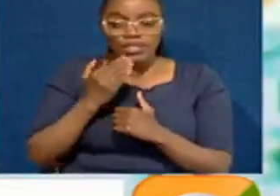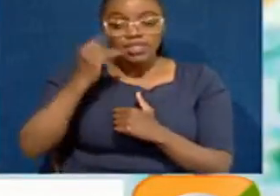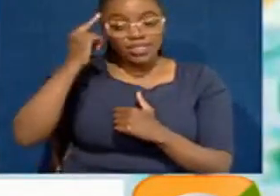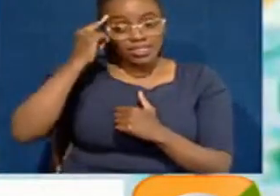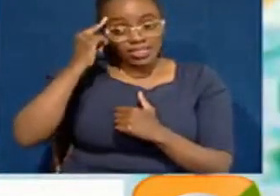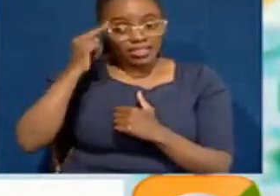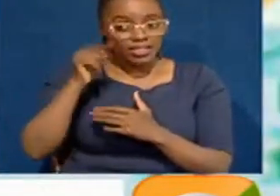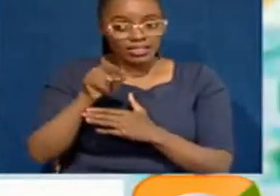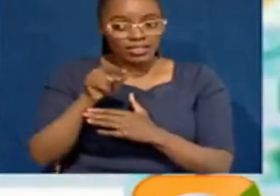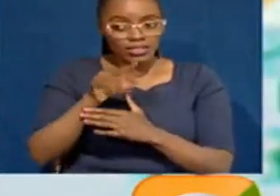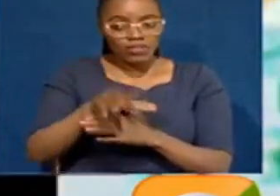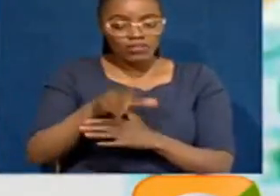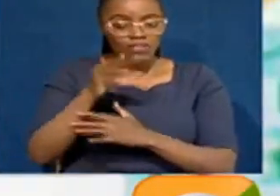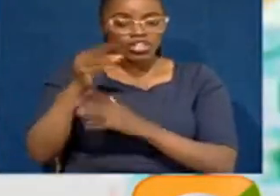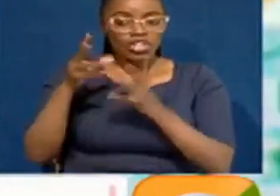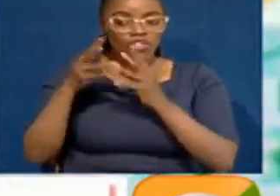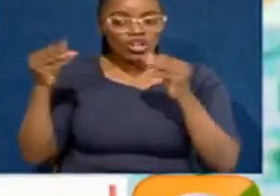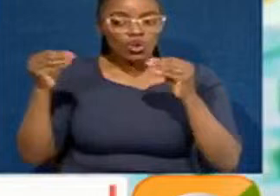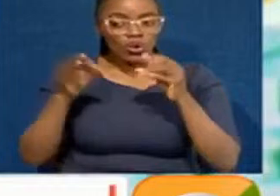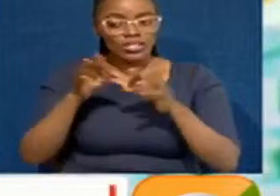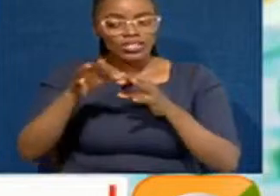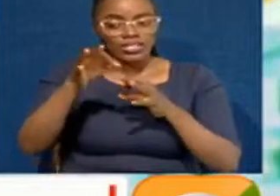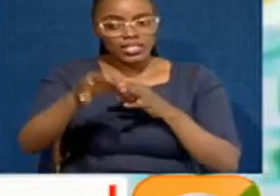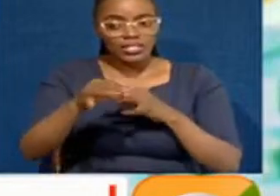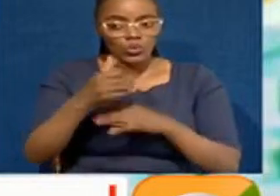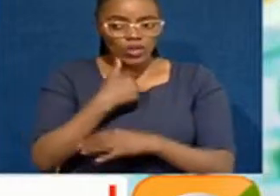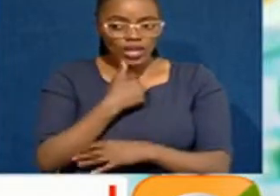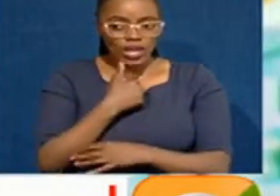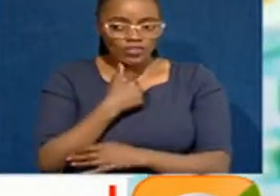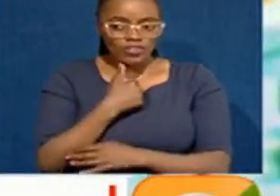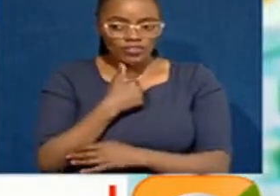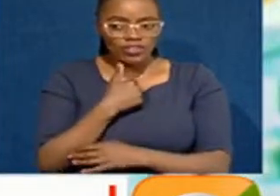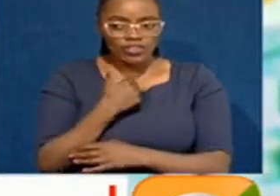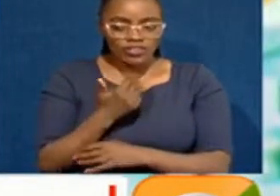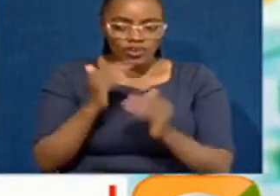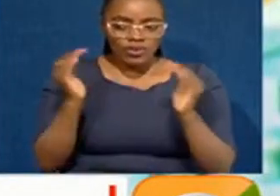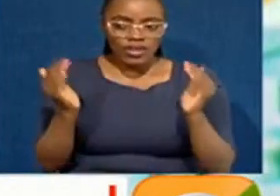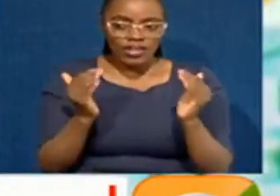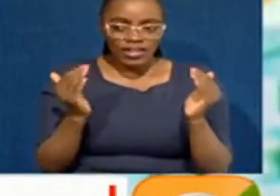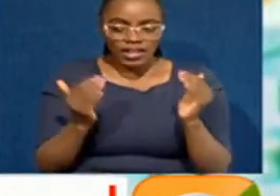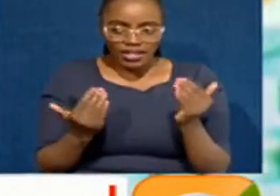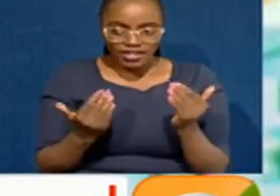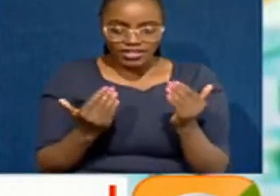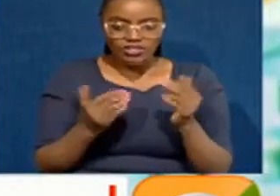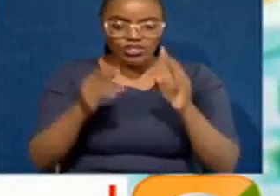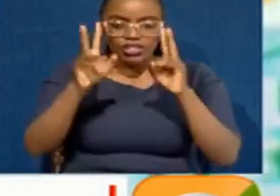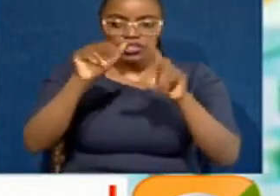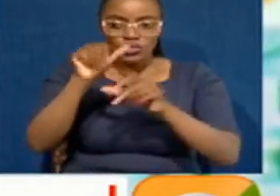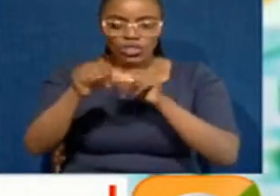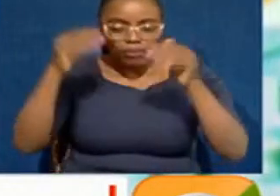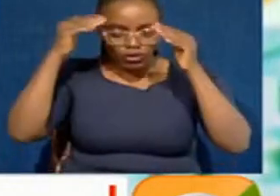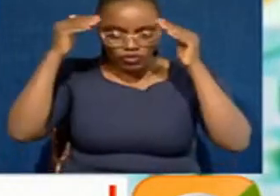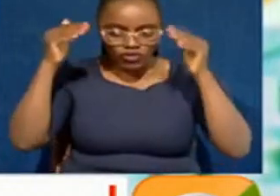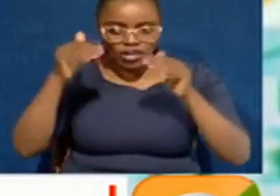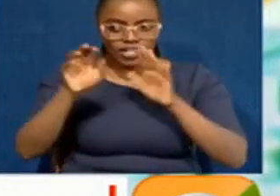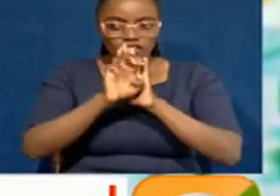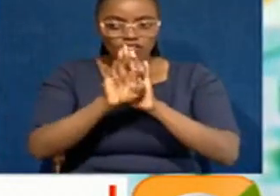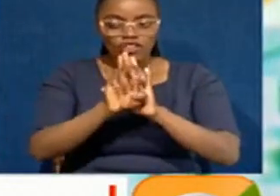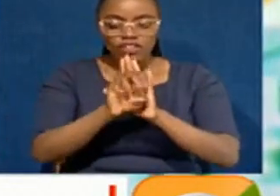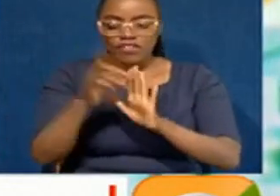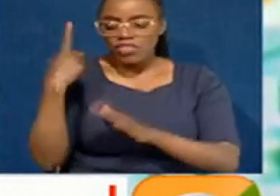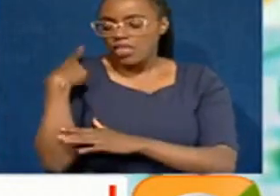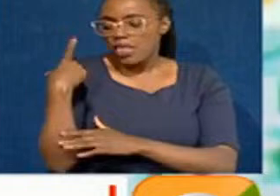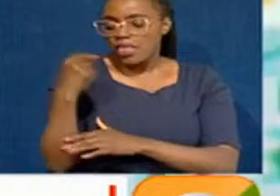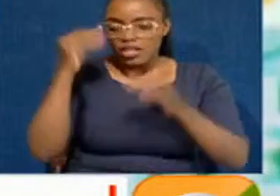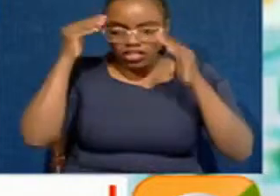come long distances, but really there is an encouraging also progress in terms of forecasting. Mm-hmm. For example, the recent